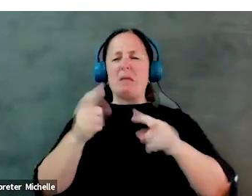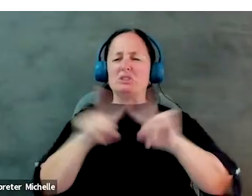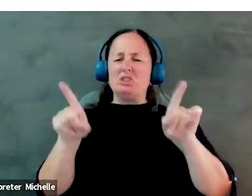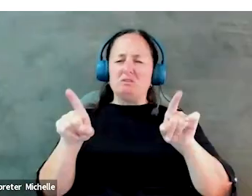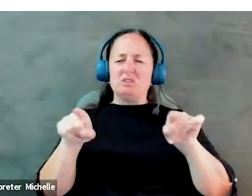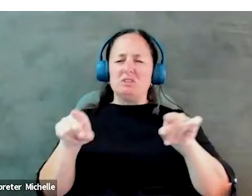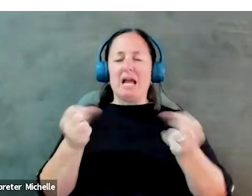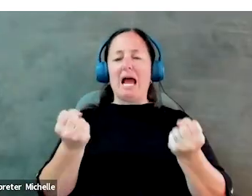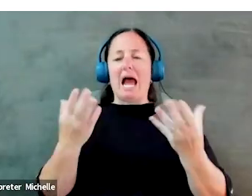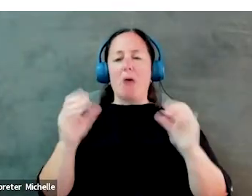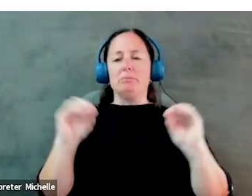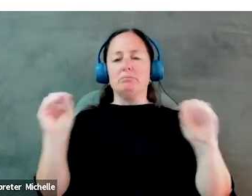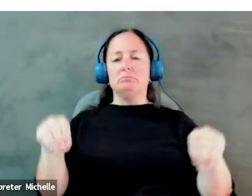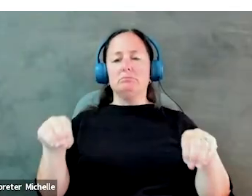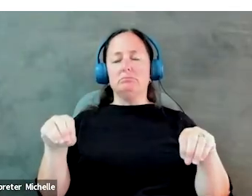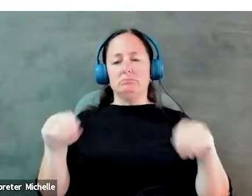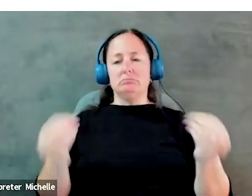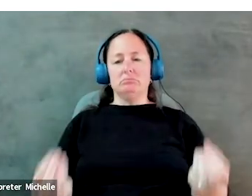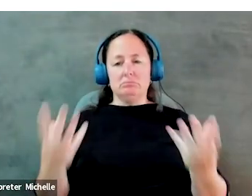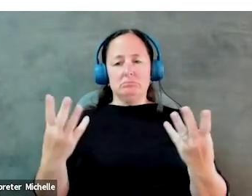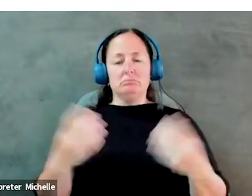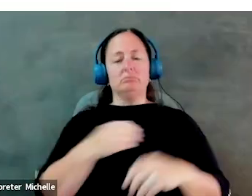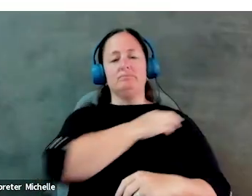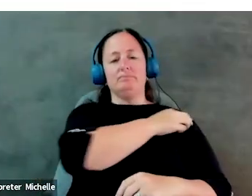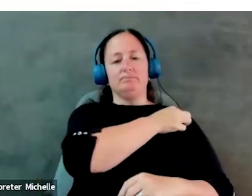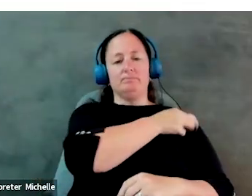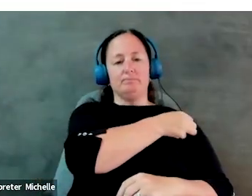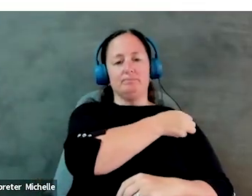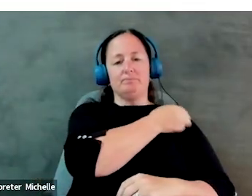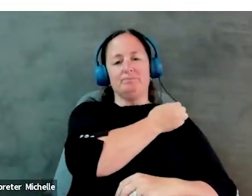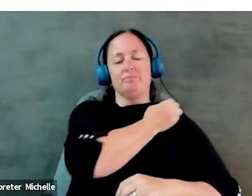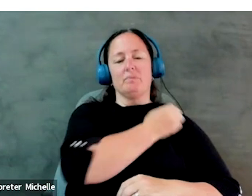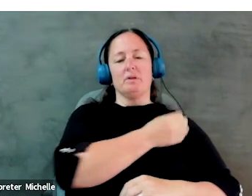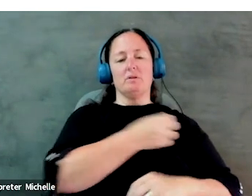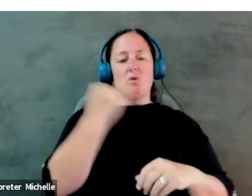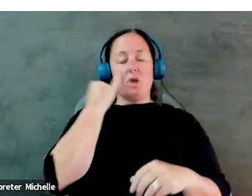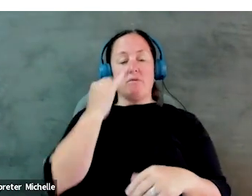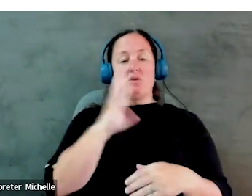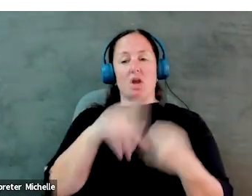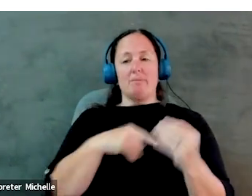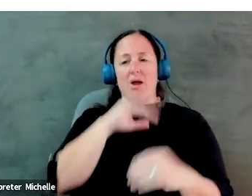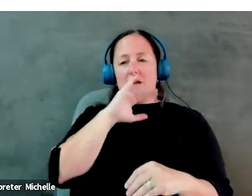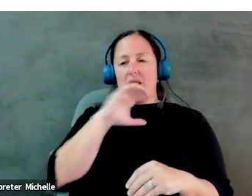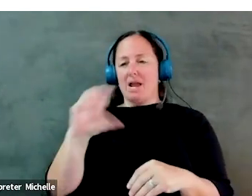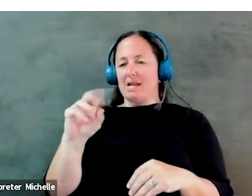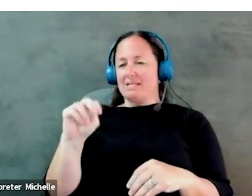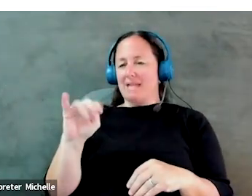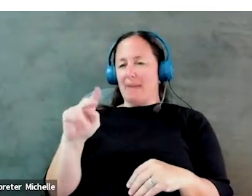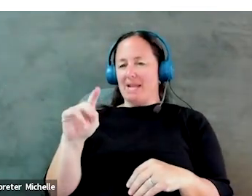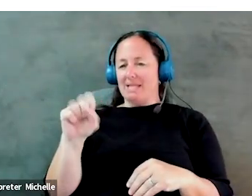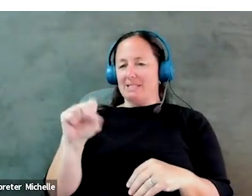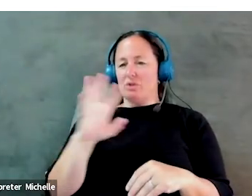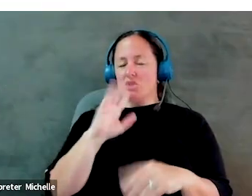are the dosage of implementation. So for us to deal with contaminants, we have to start with the